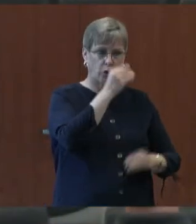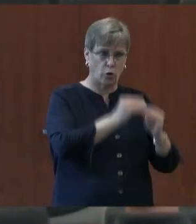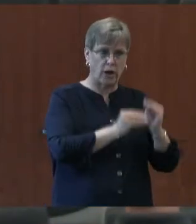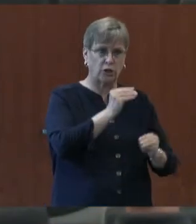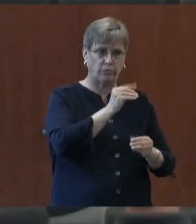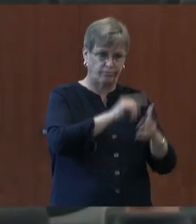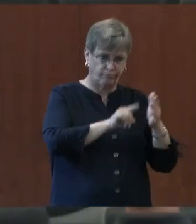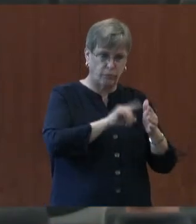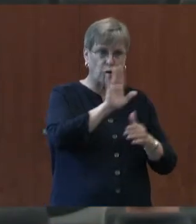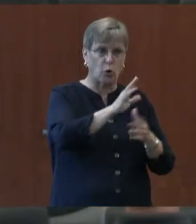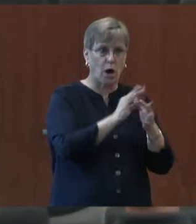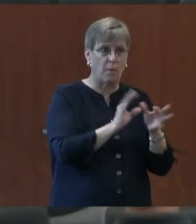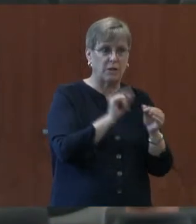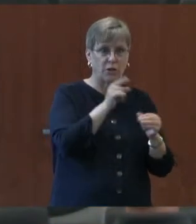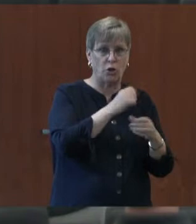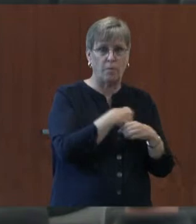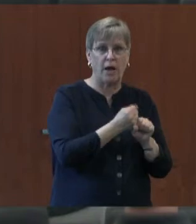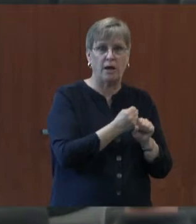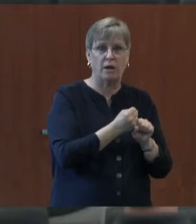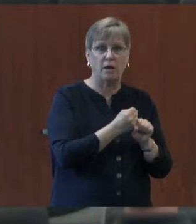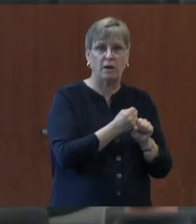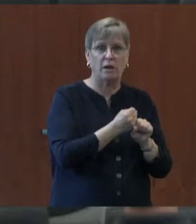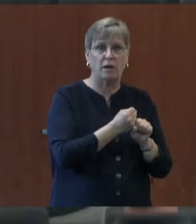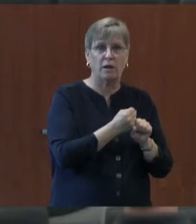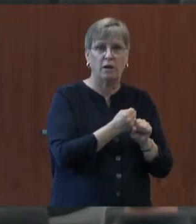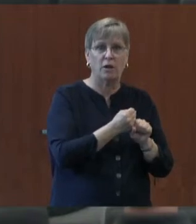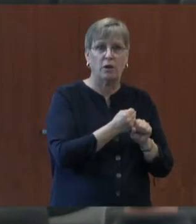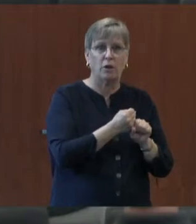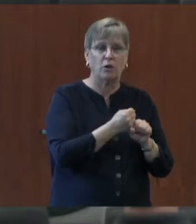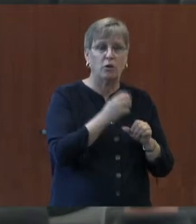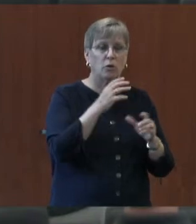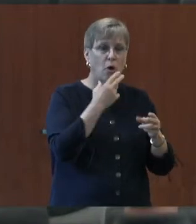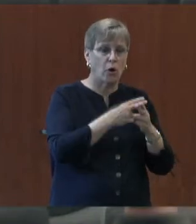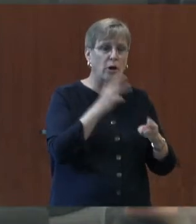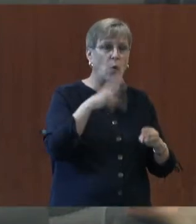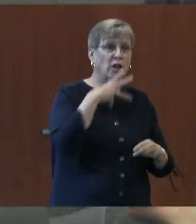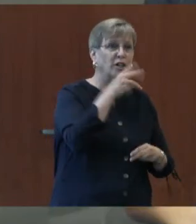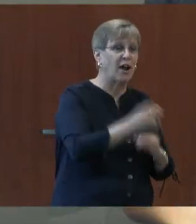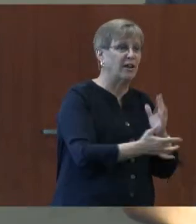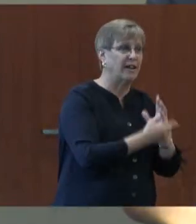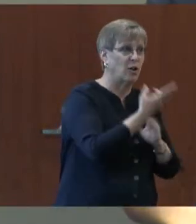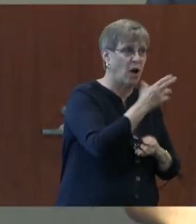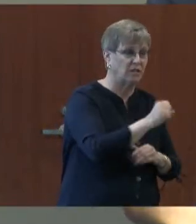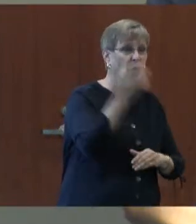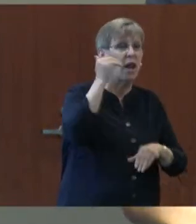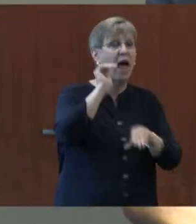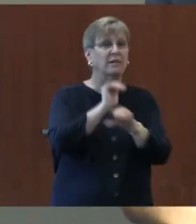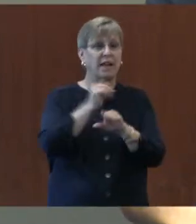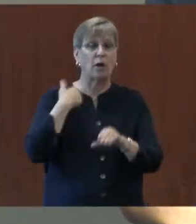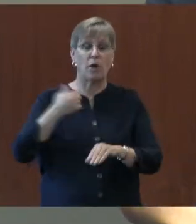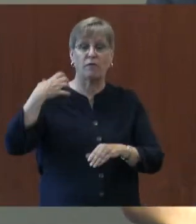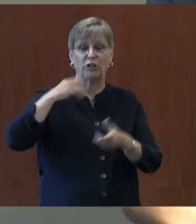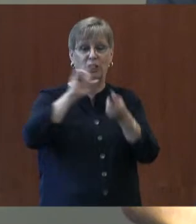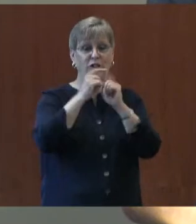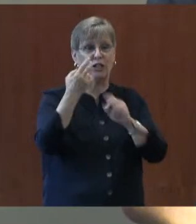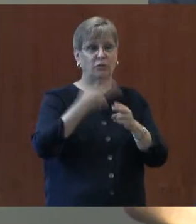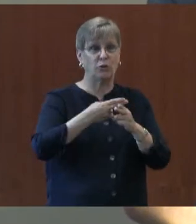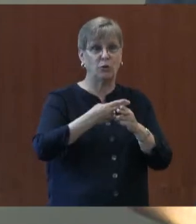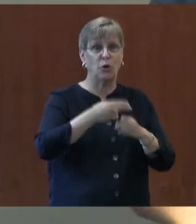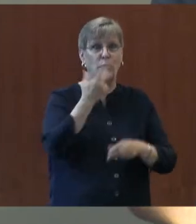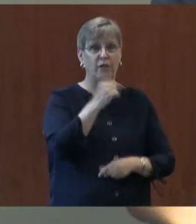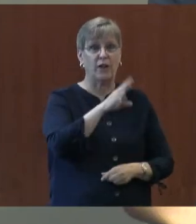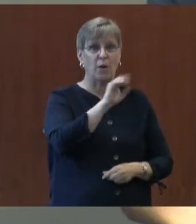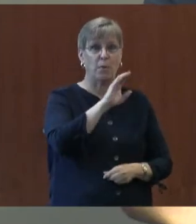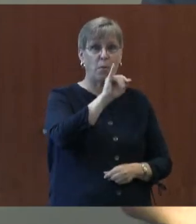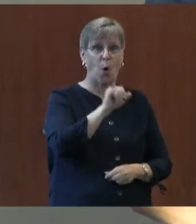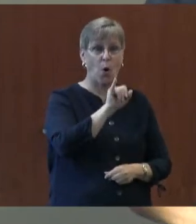your comments that you made. You called it Washington County Technical High School. Last night, we officially changed the name to the